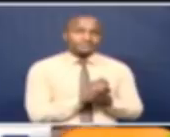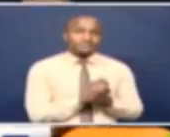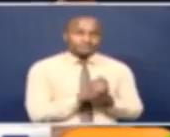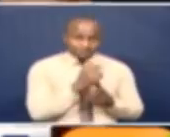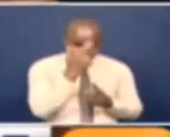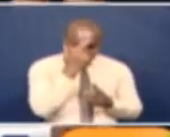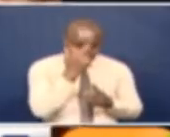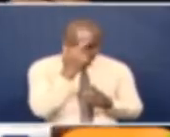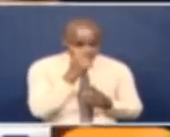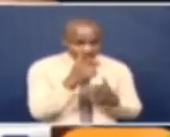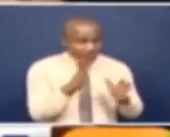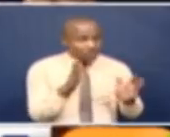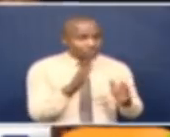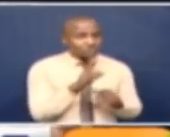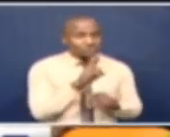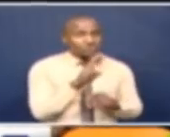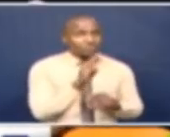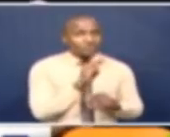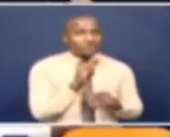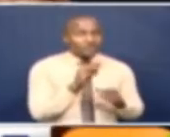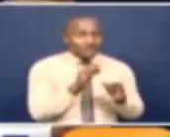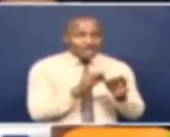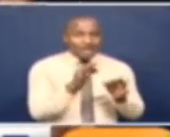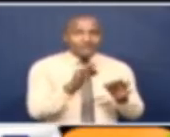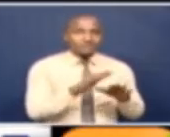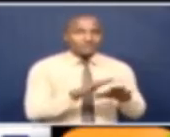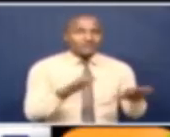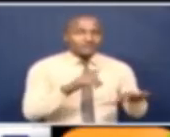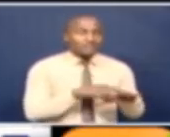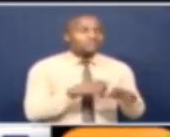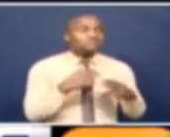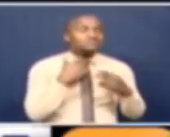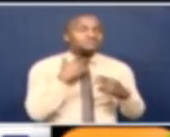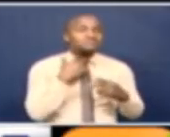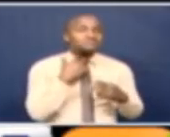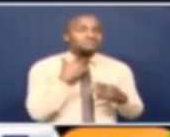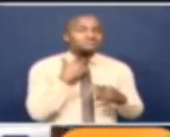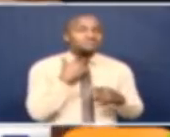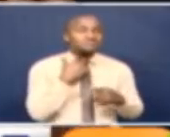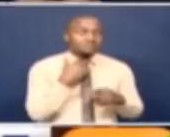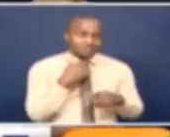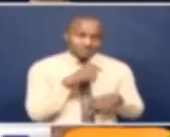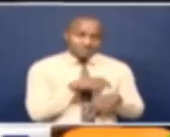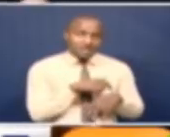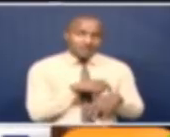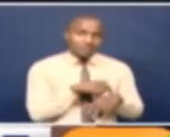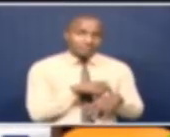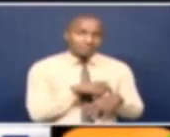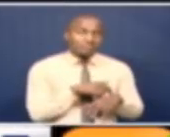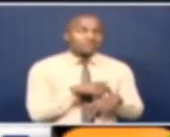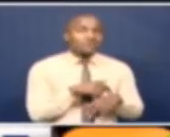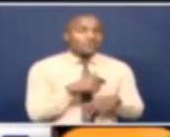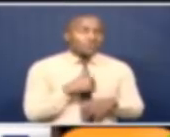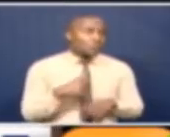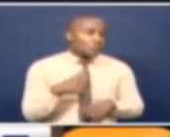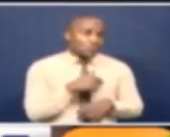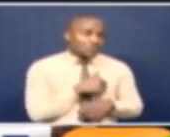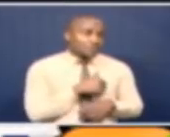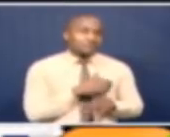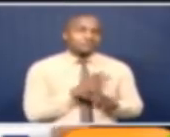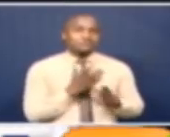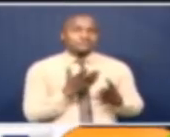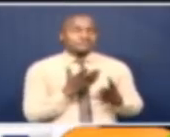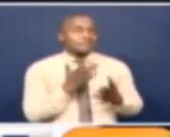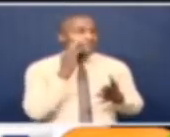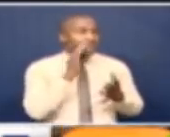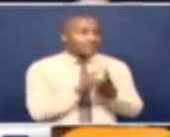lost over 2 million acres of land during the colonial administration. We are so naive to believe